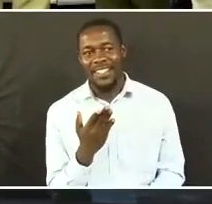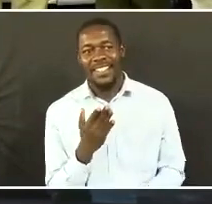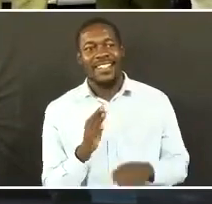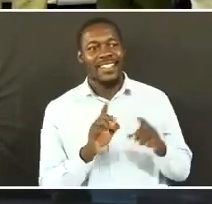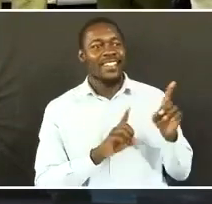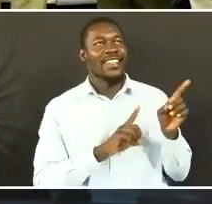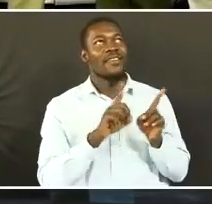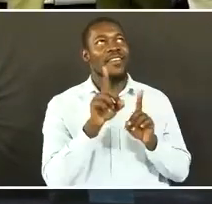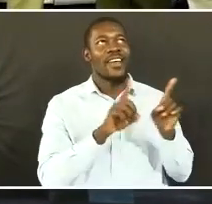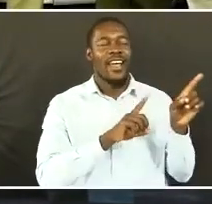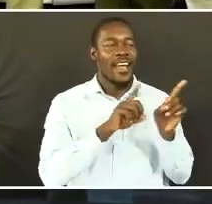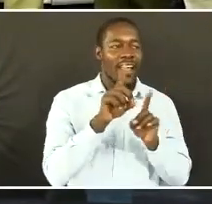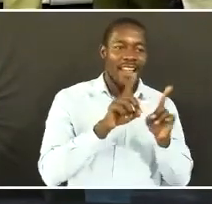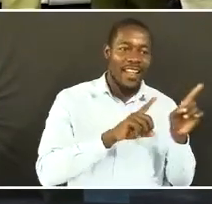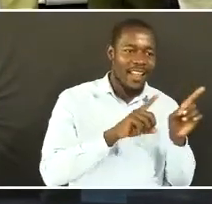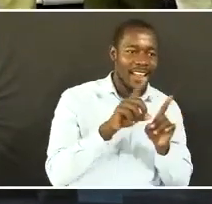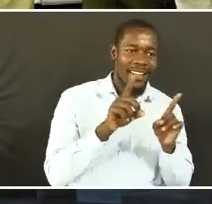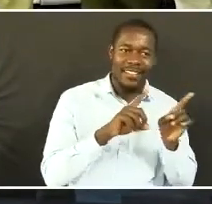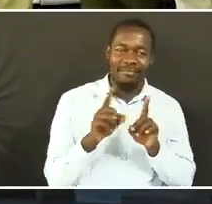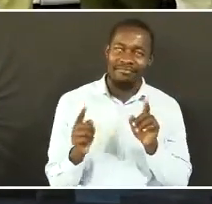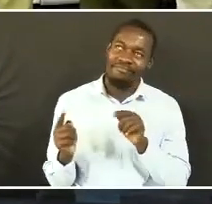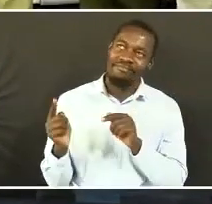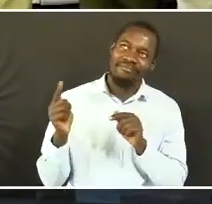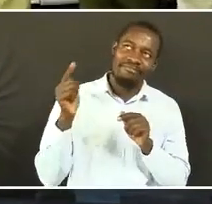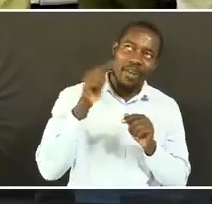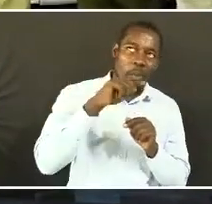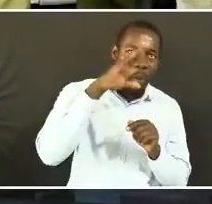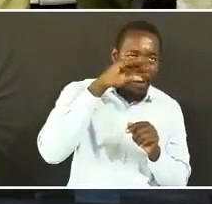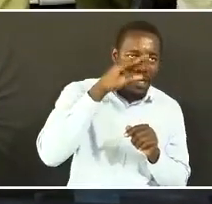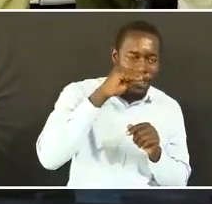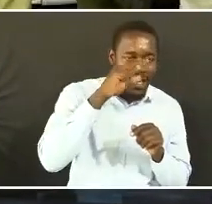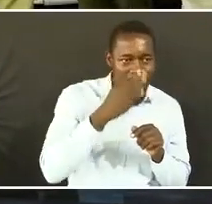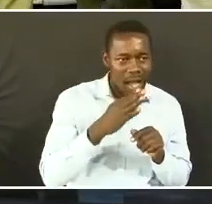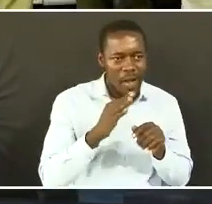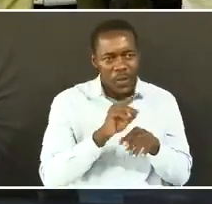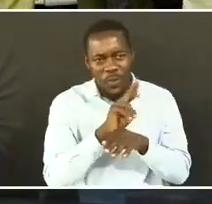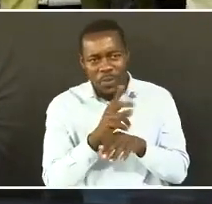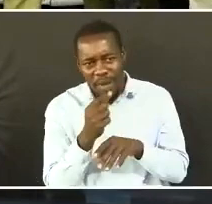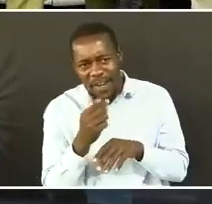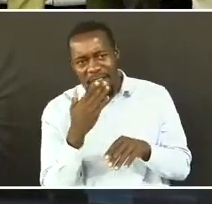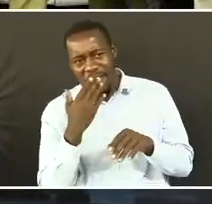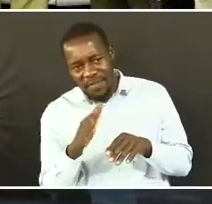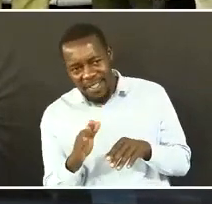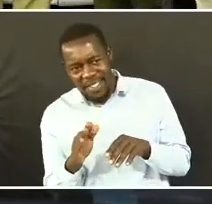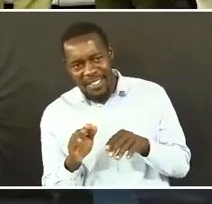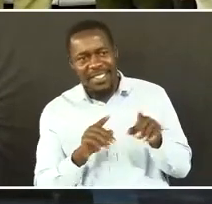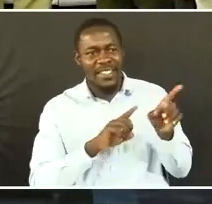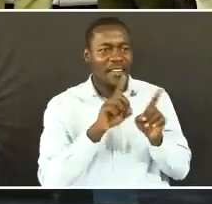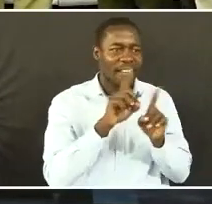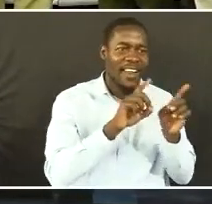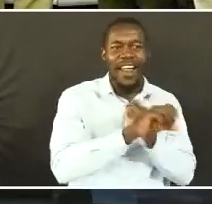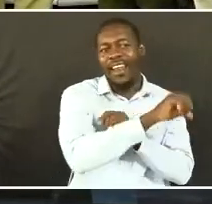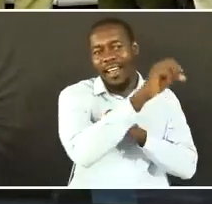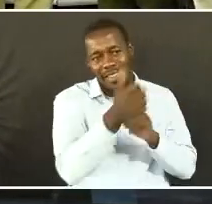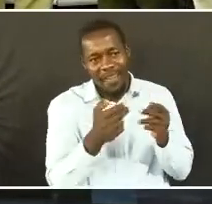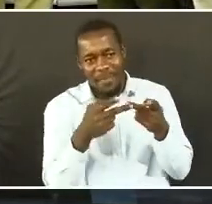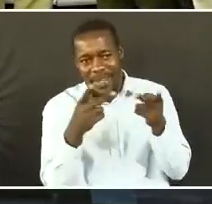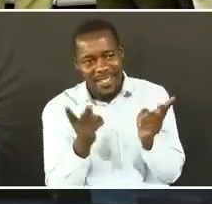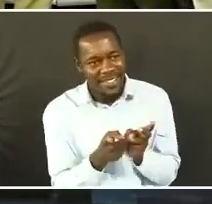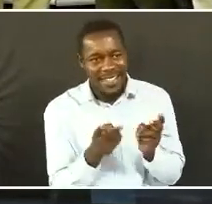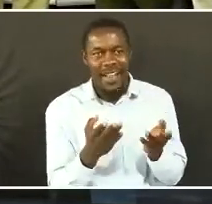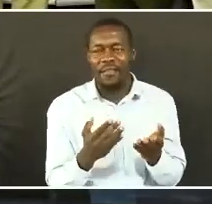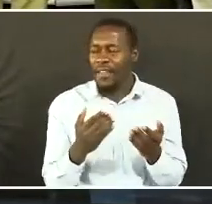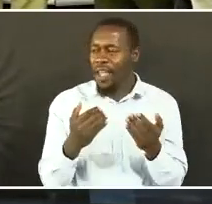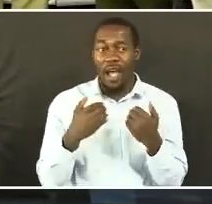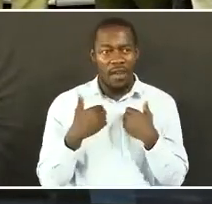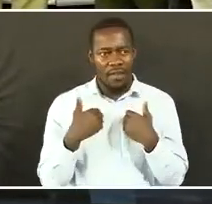stayed for 7 days, and he came from Nairobi, and blah, blah, blah. He had an elder brother who was serving the father, but he was like